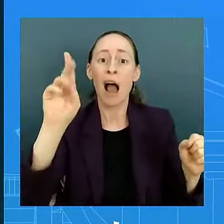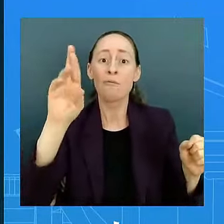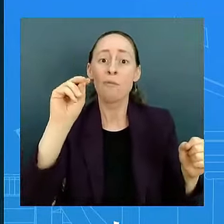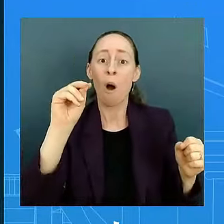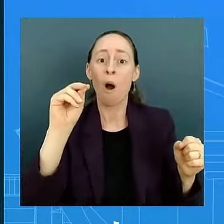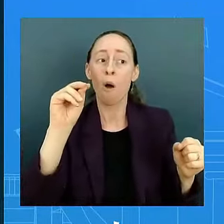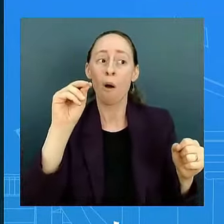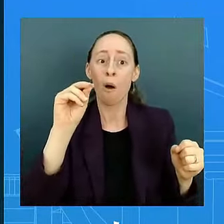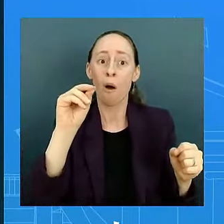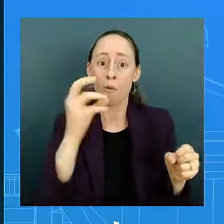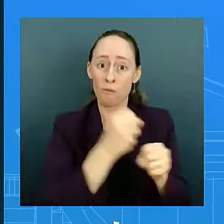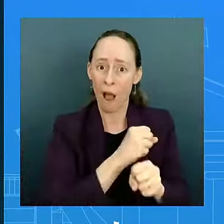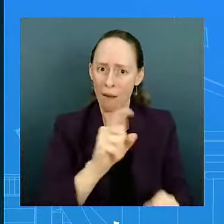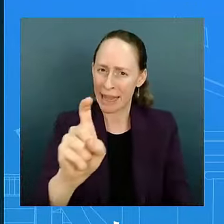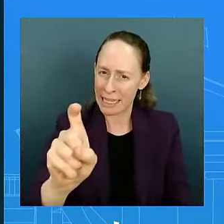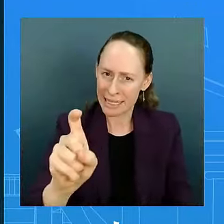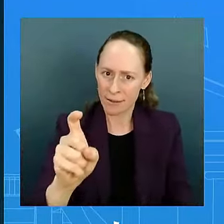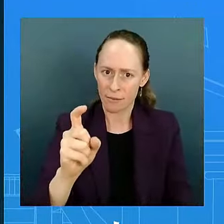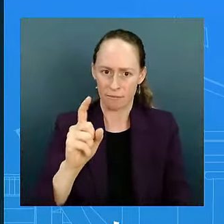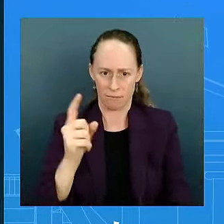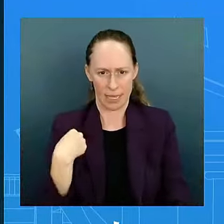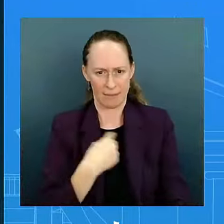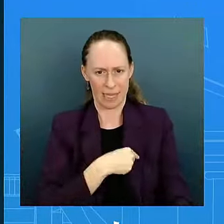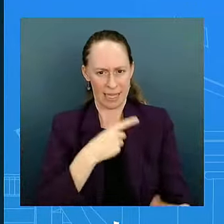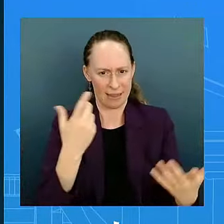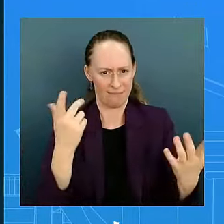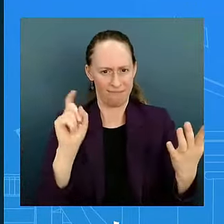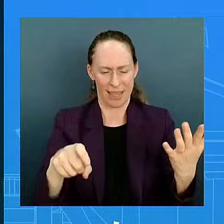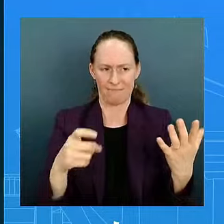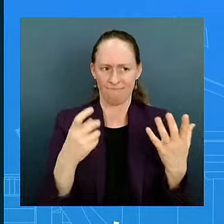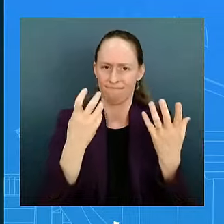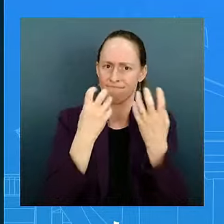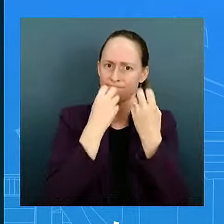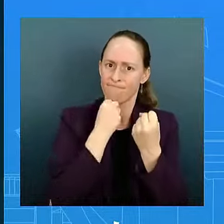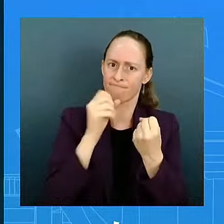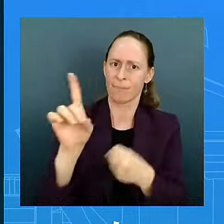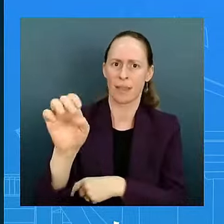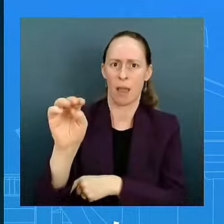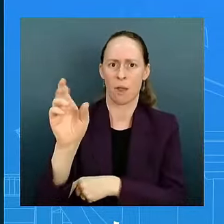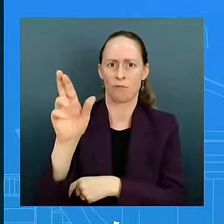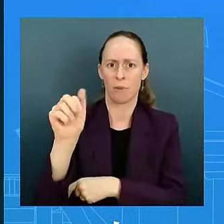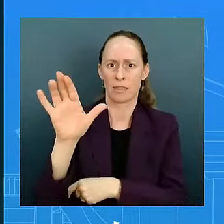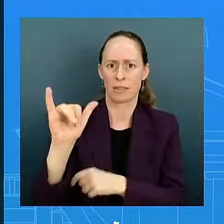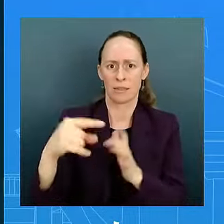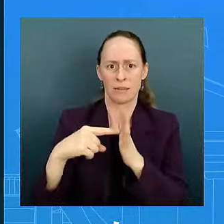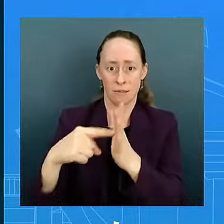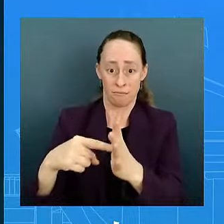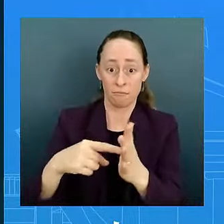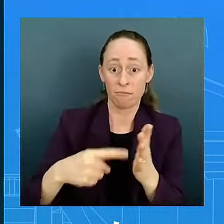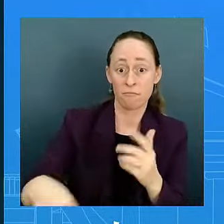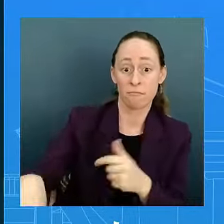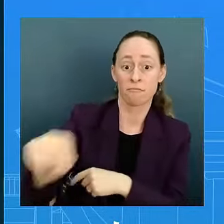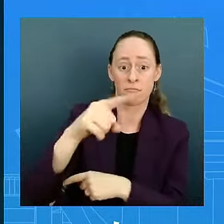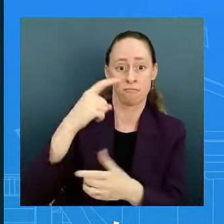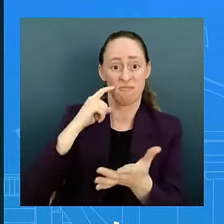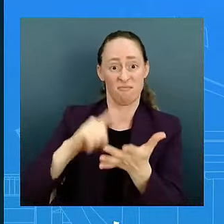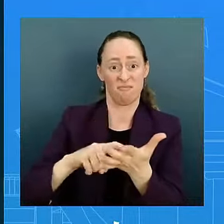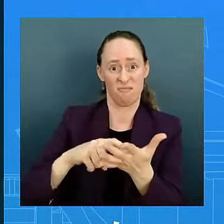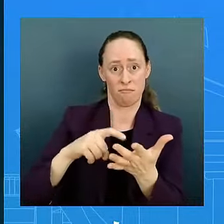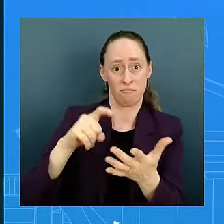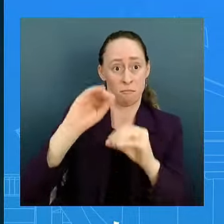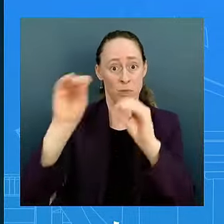society have published more than 80% of the tally sheets received from polling stations throughout Venezuela, which indicate that